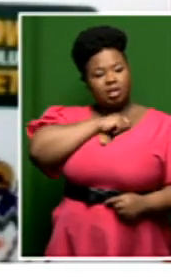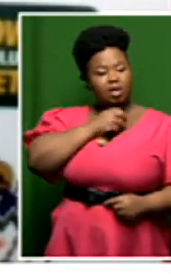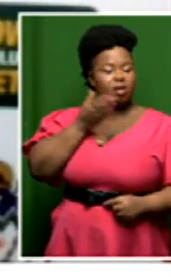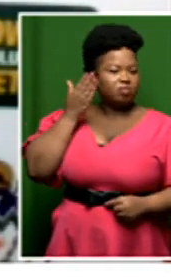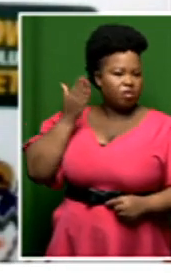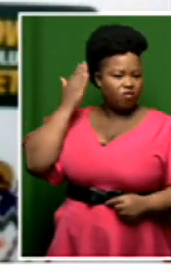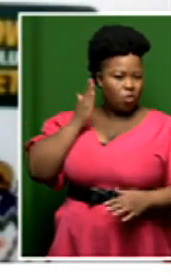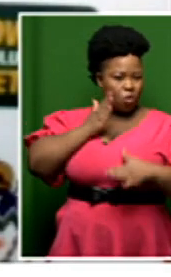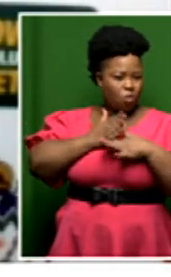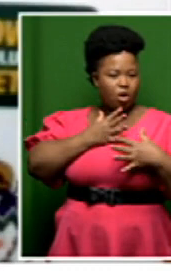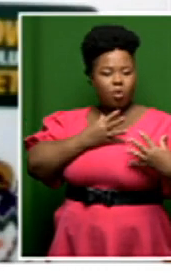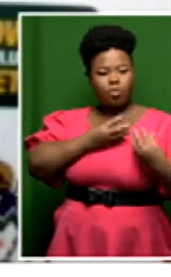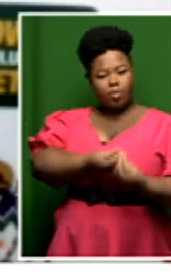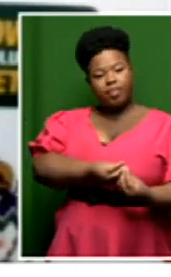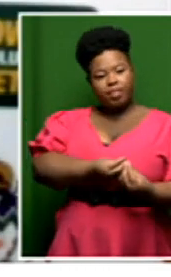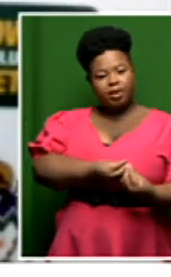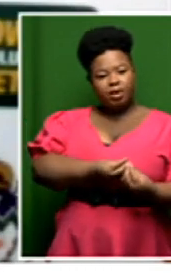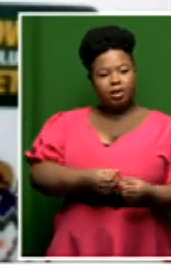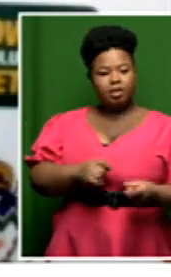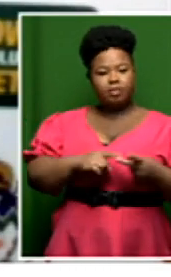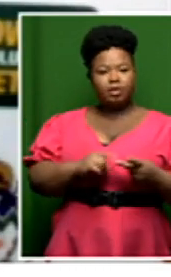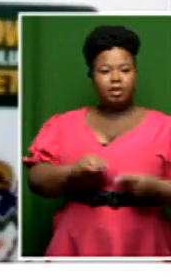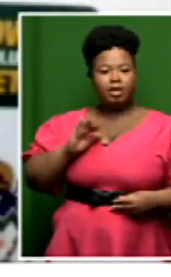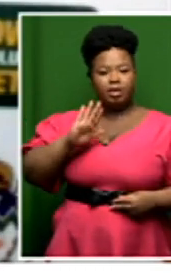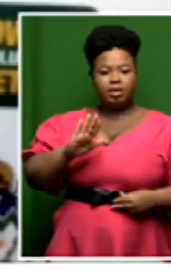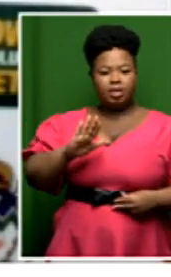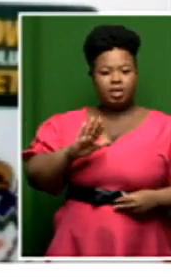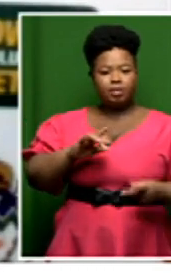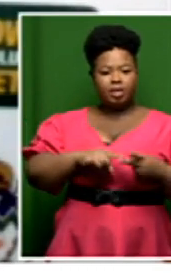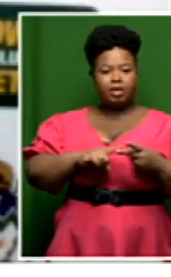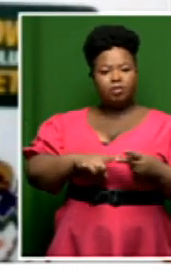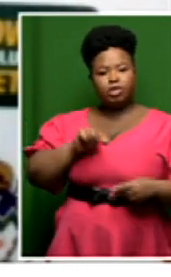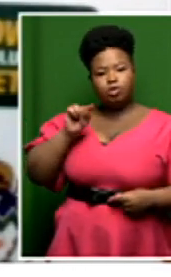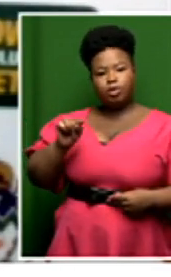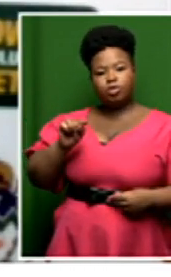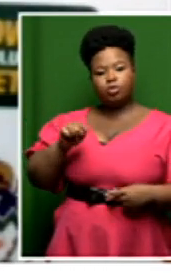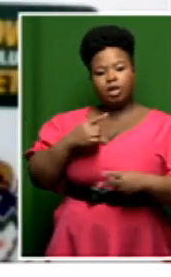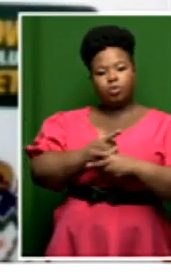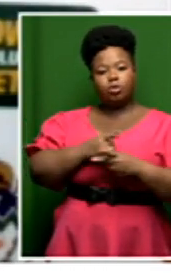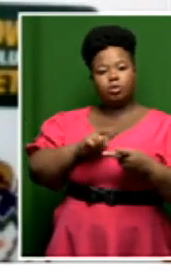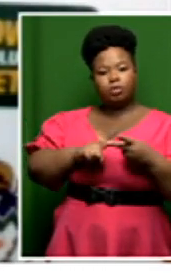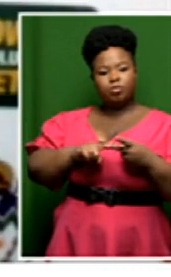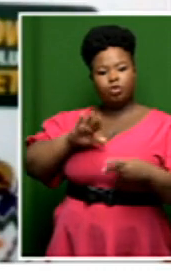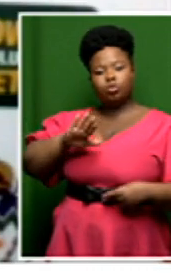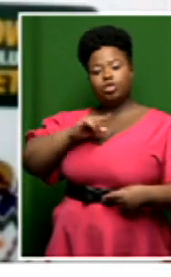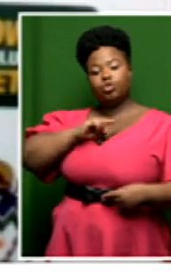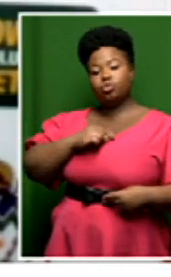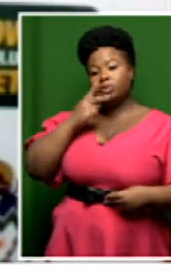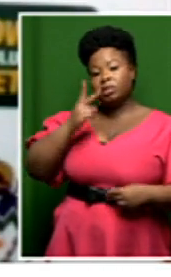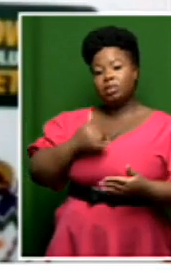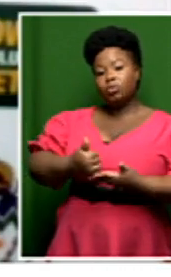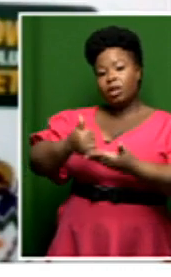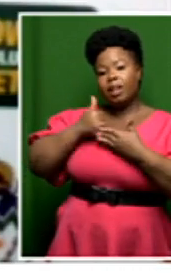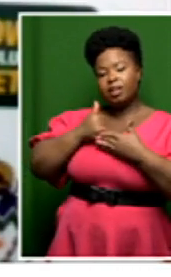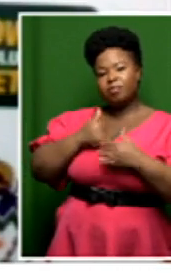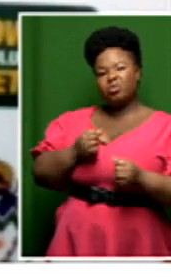these bodies to promote trade relations, but also to assist in